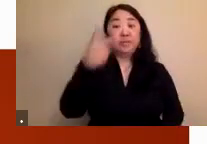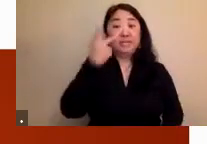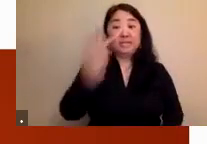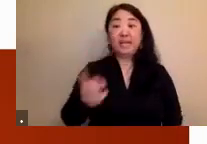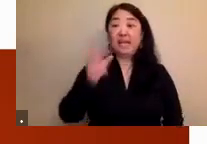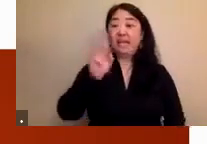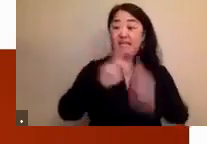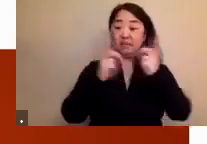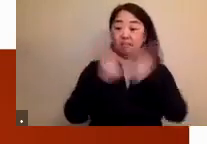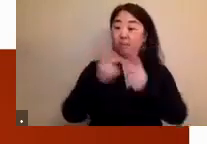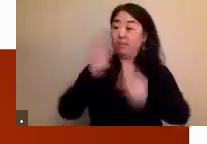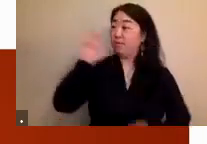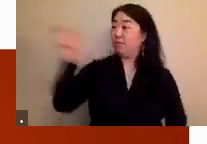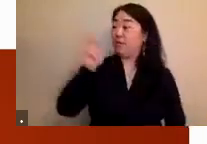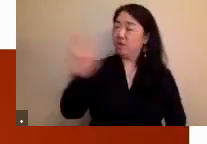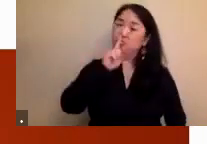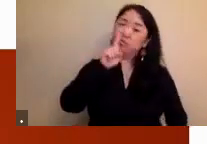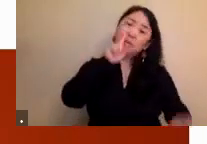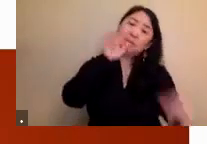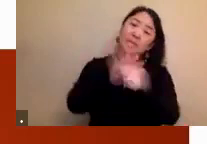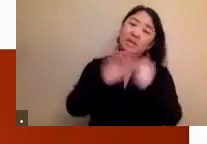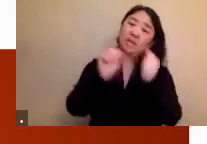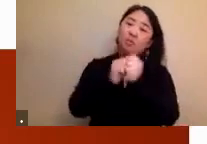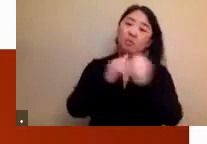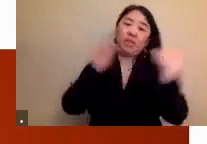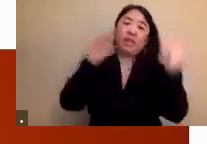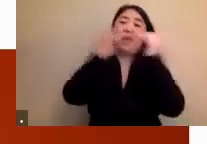really committing to equitable solutions for their